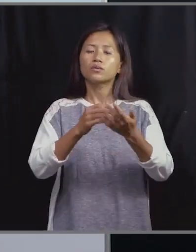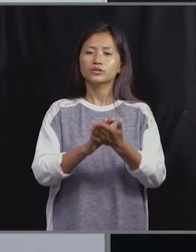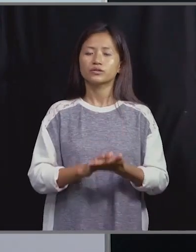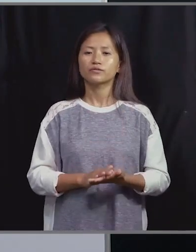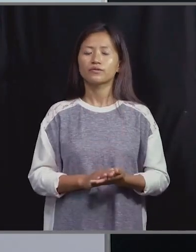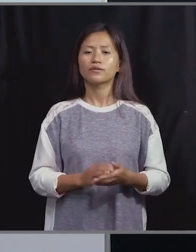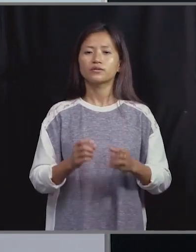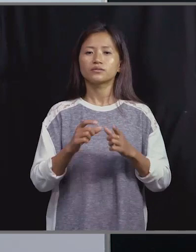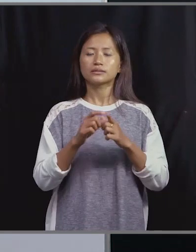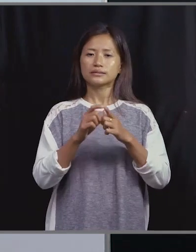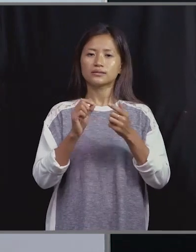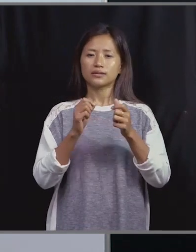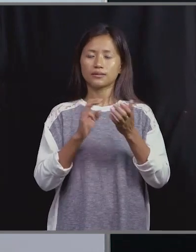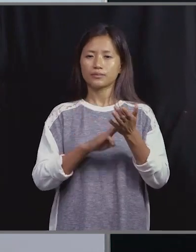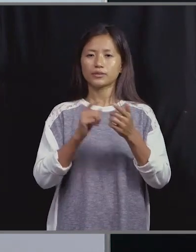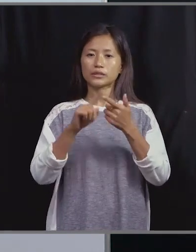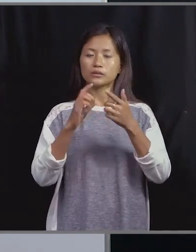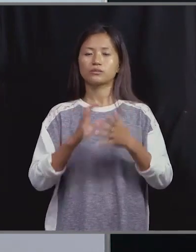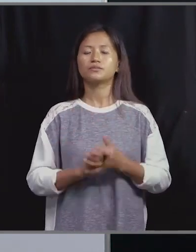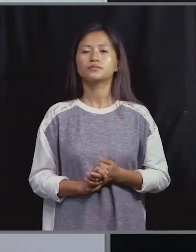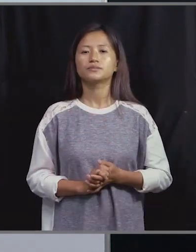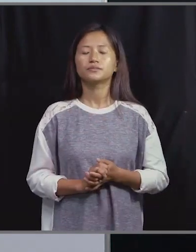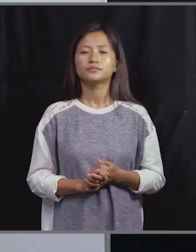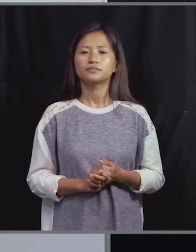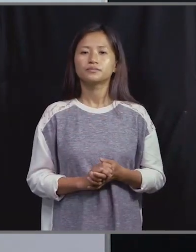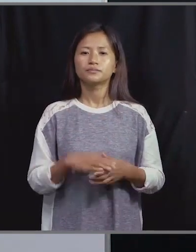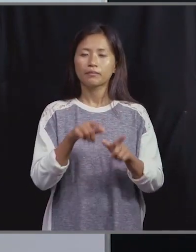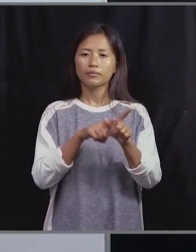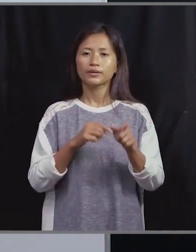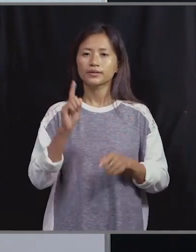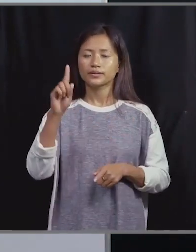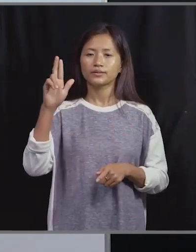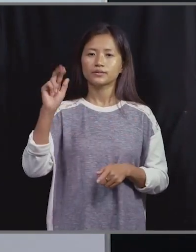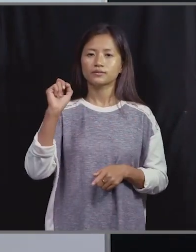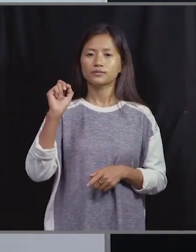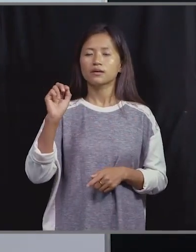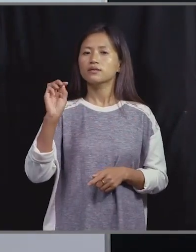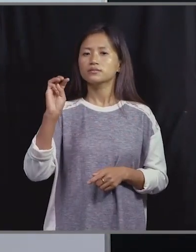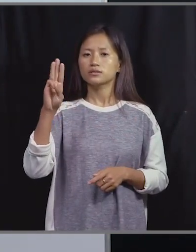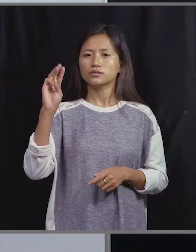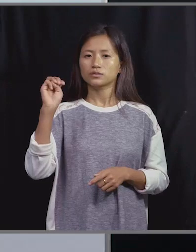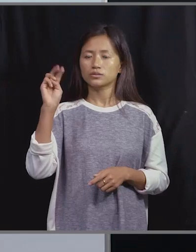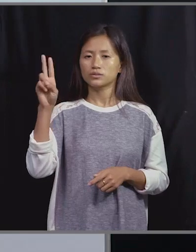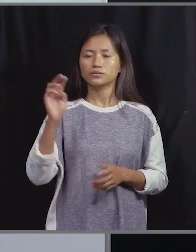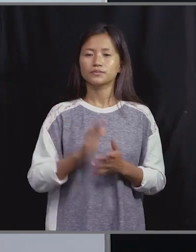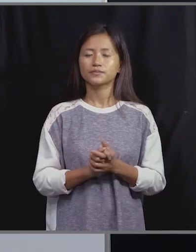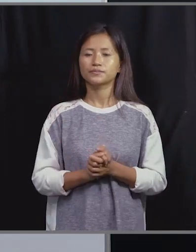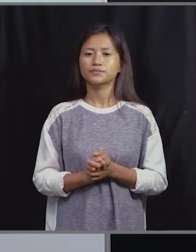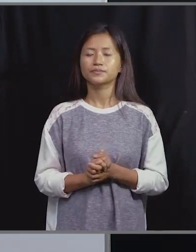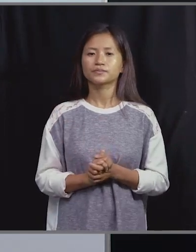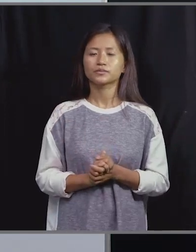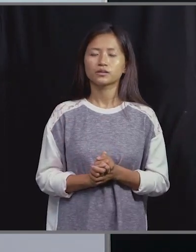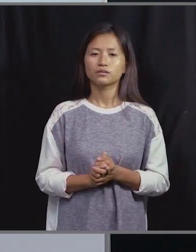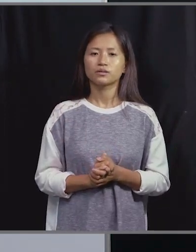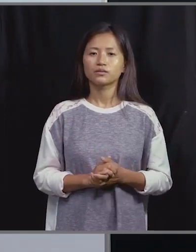known as Damin-e-Ko. So by 1832, this portion of land which was given